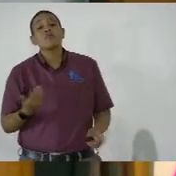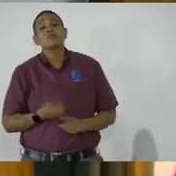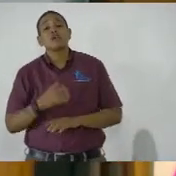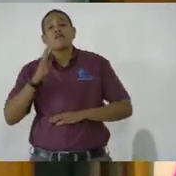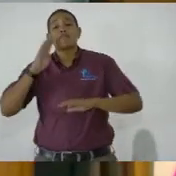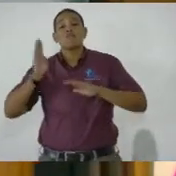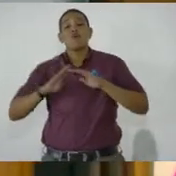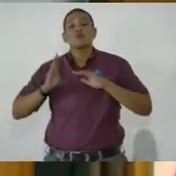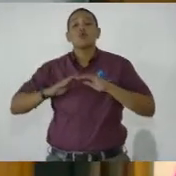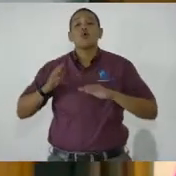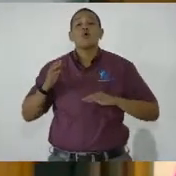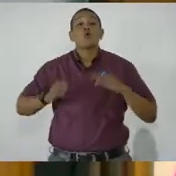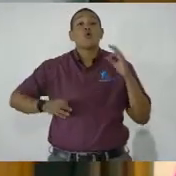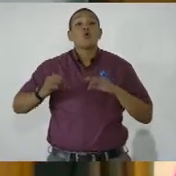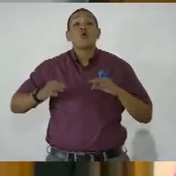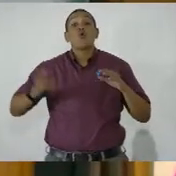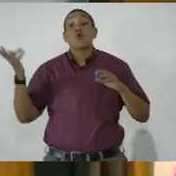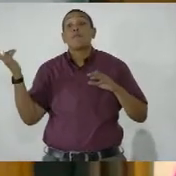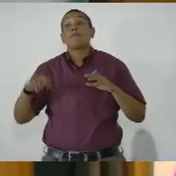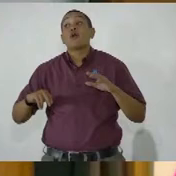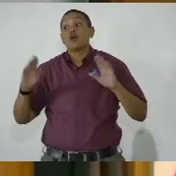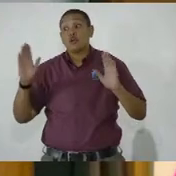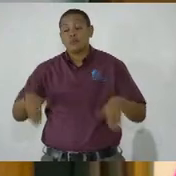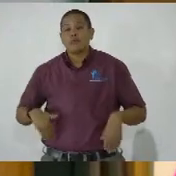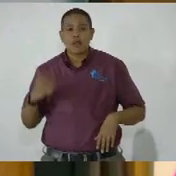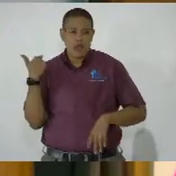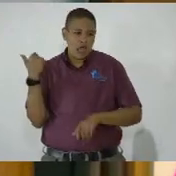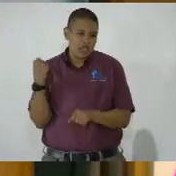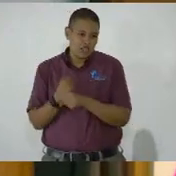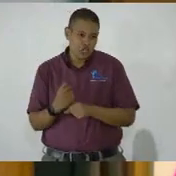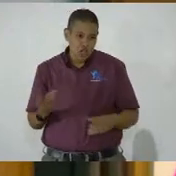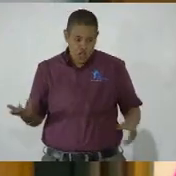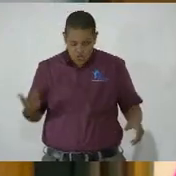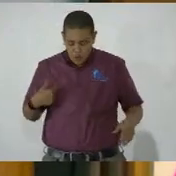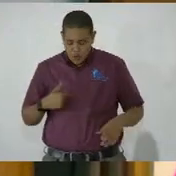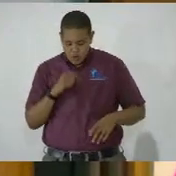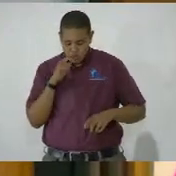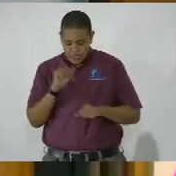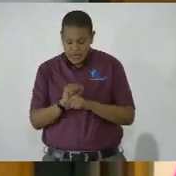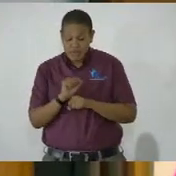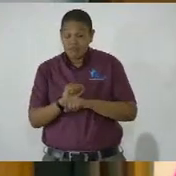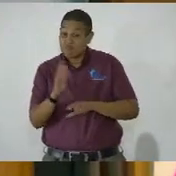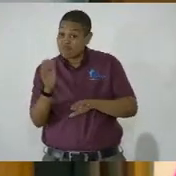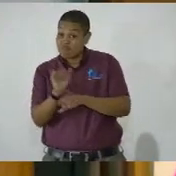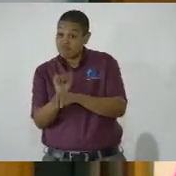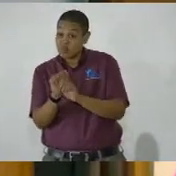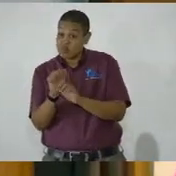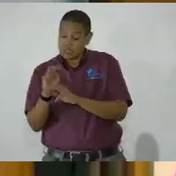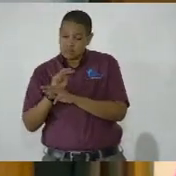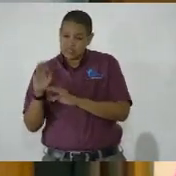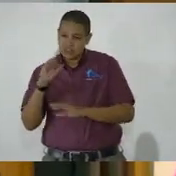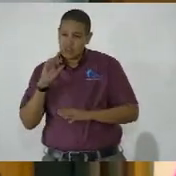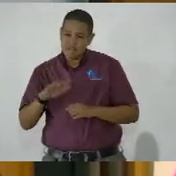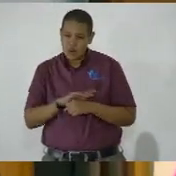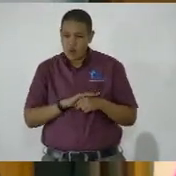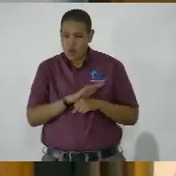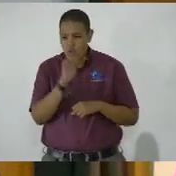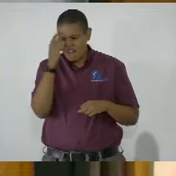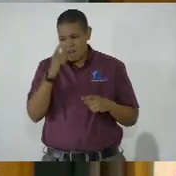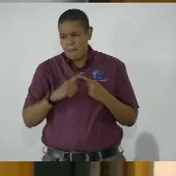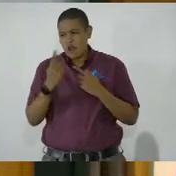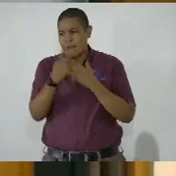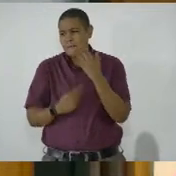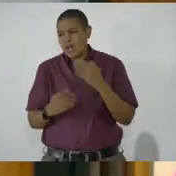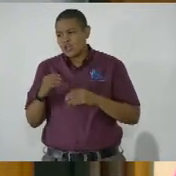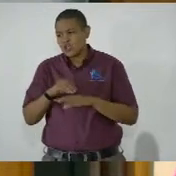Brownstone Court burnt down last year. We have been able to work with the Minister of Local Government and the Parish